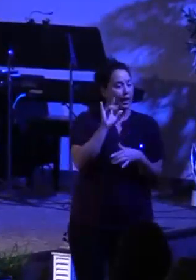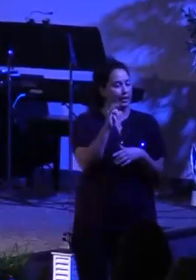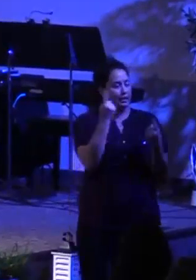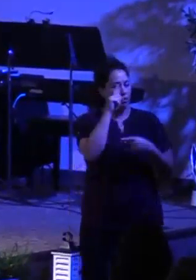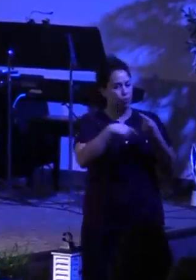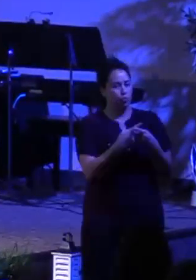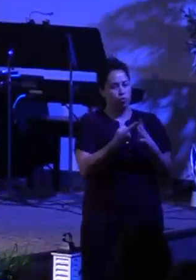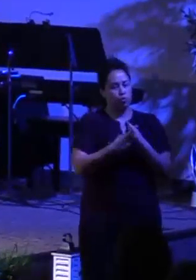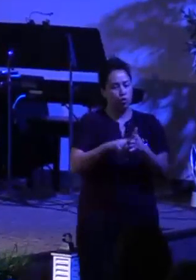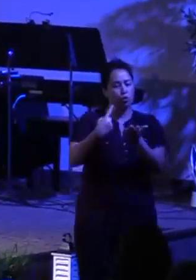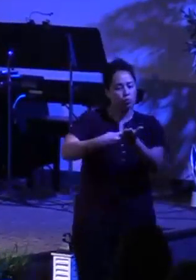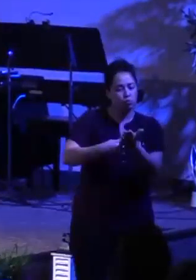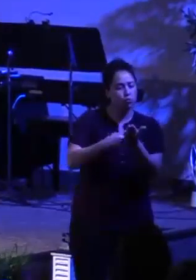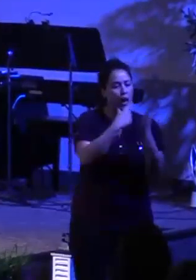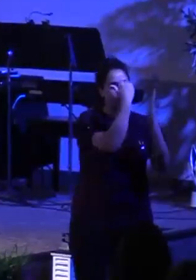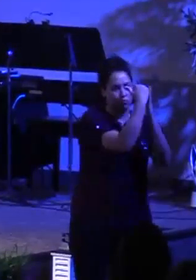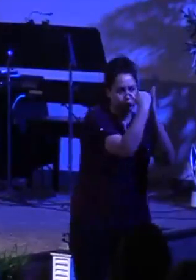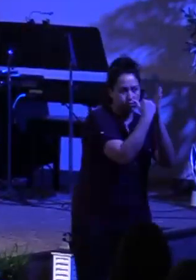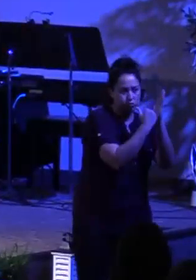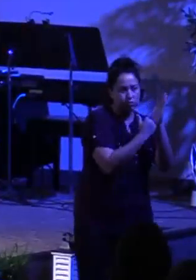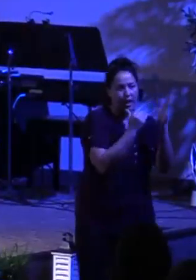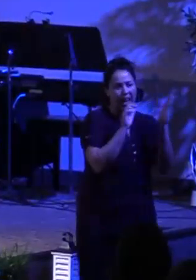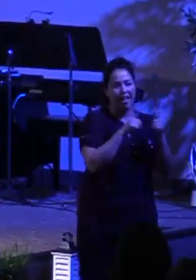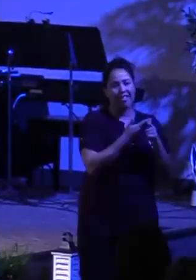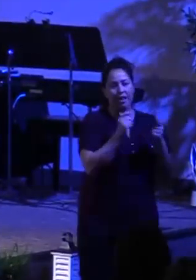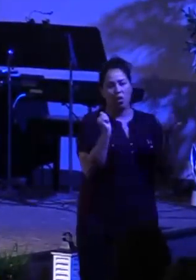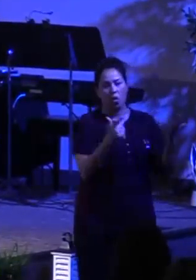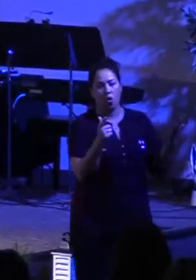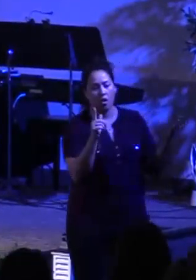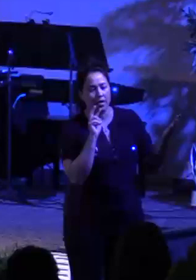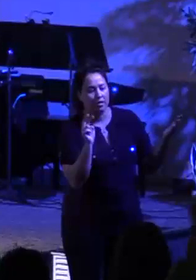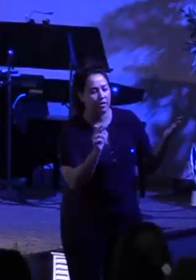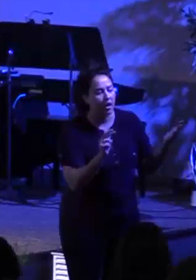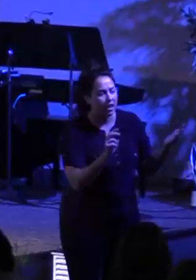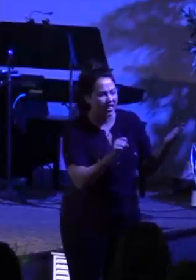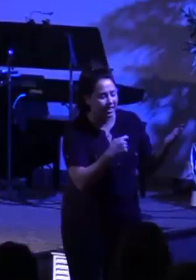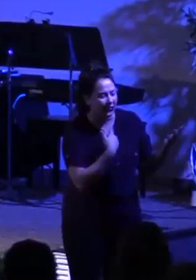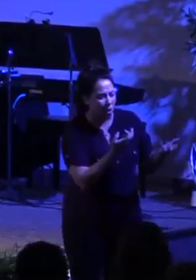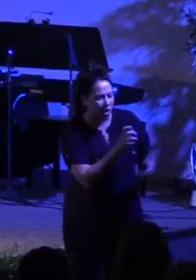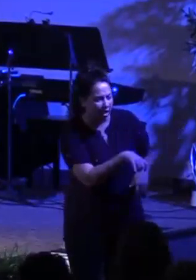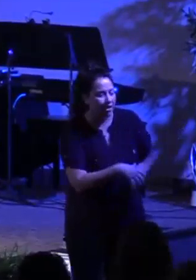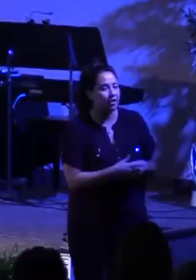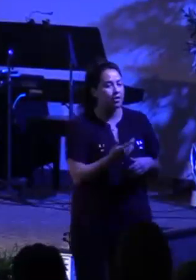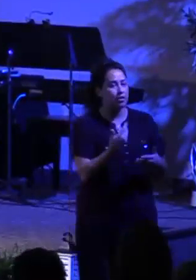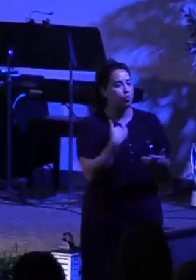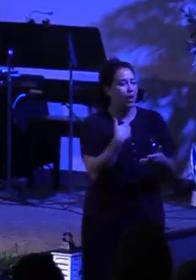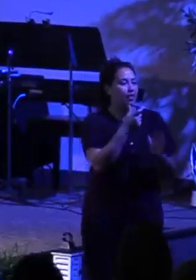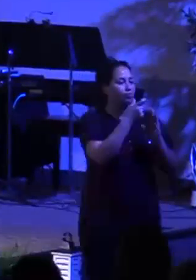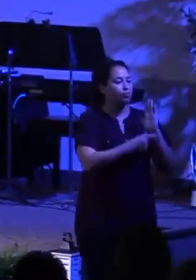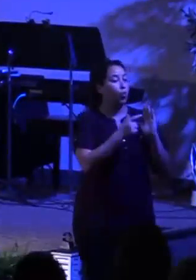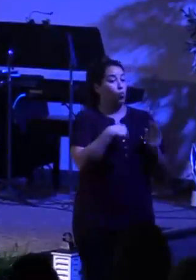those qualities, those dimensions of it, all of us lean in and go, yeah, I want that, right? There's a scripture, so